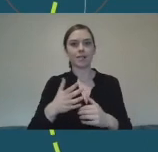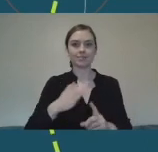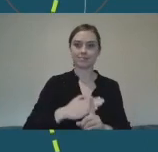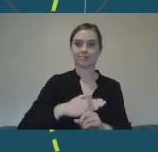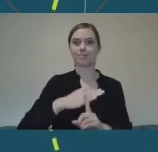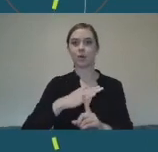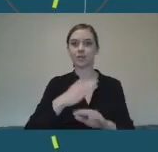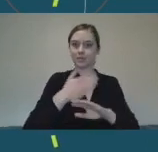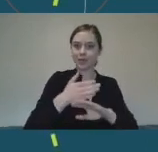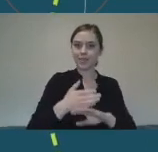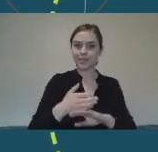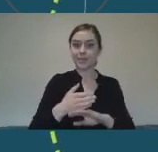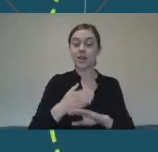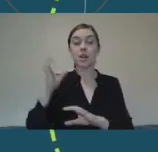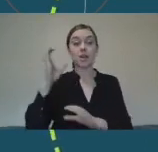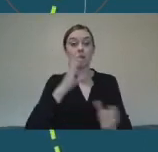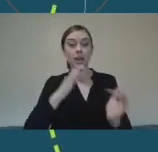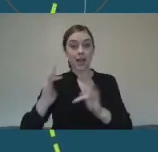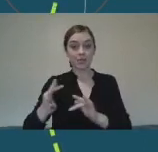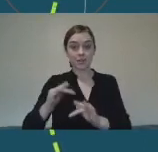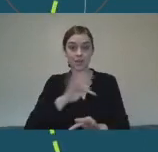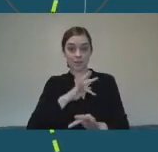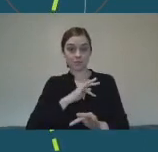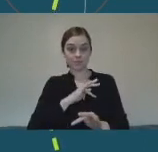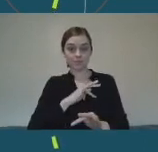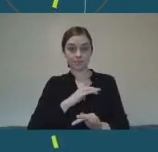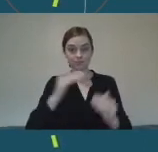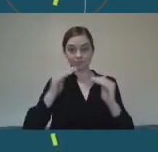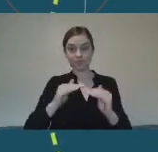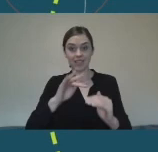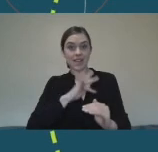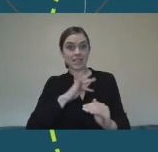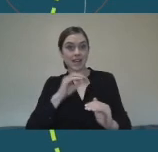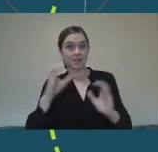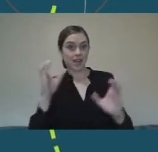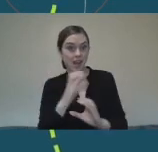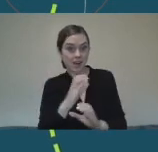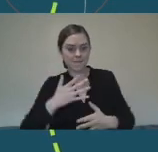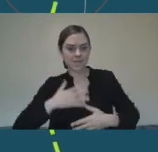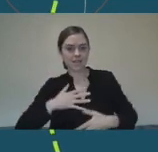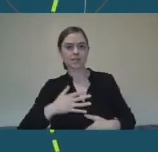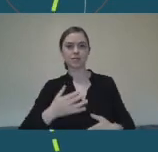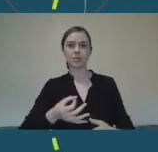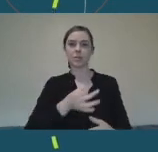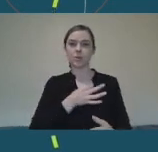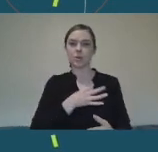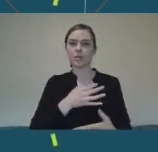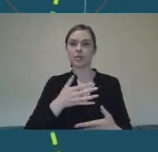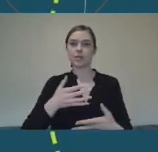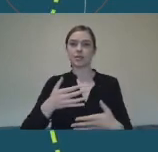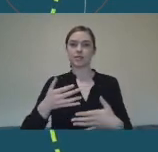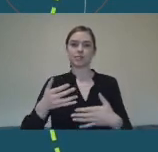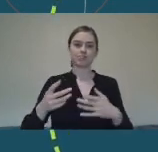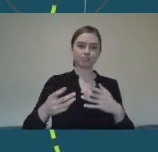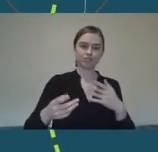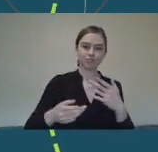taking care of oneself through self-care, which we define as physical self-care, maintaining good bladder, bowel maintenance,